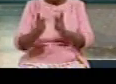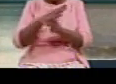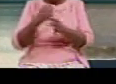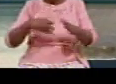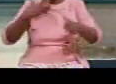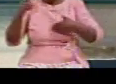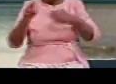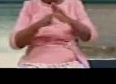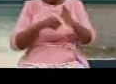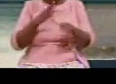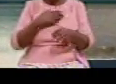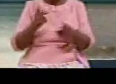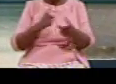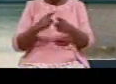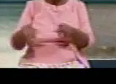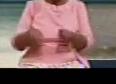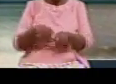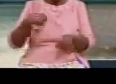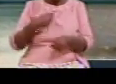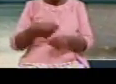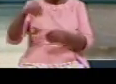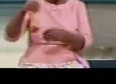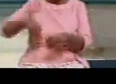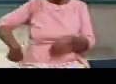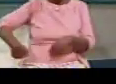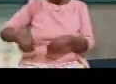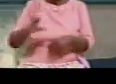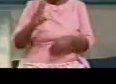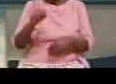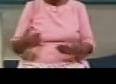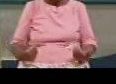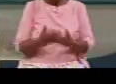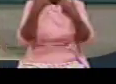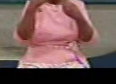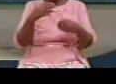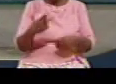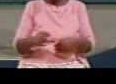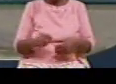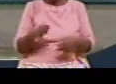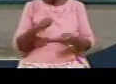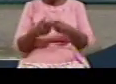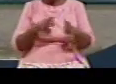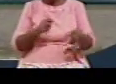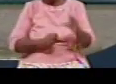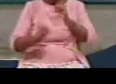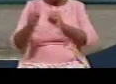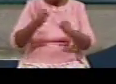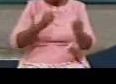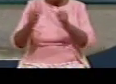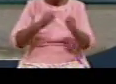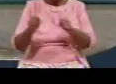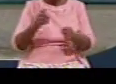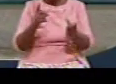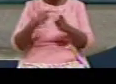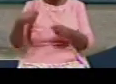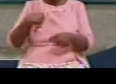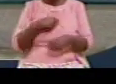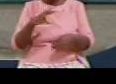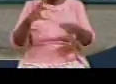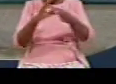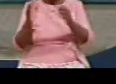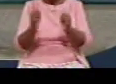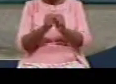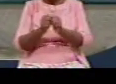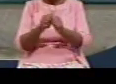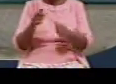as we sow, there's no conflict and there is no contention. We're united together. We're one. One with